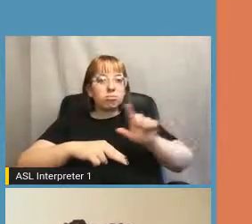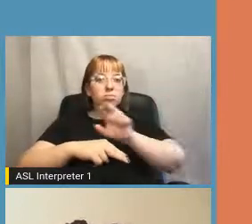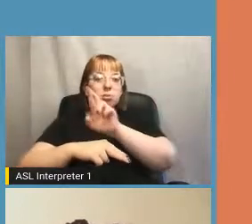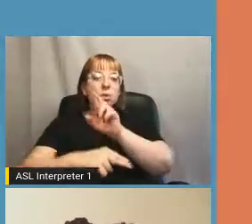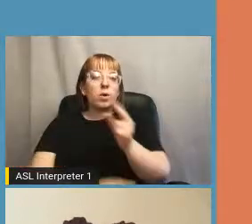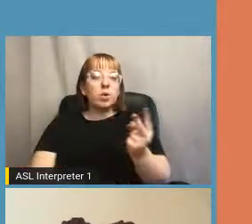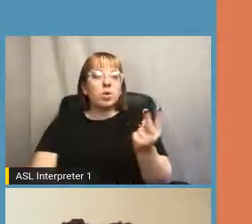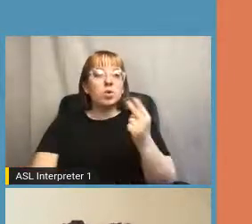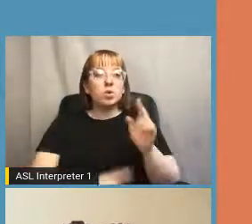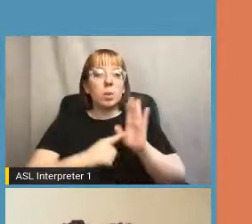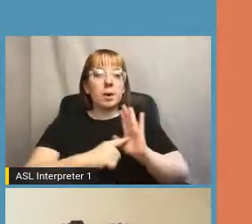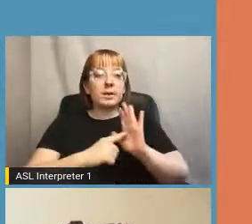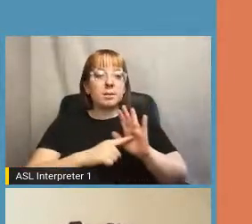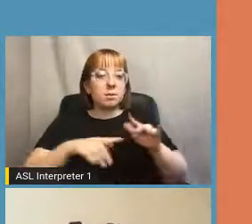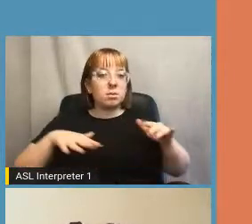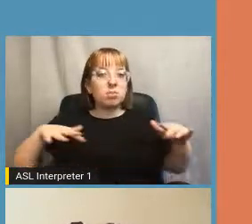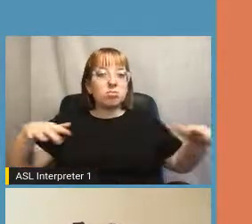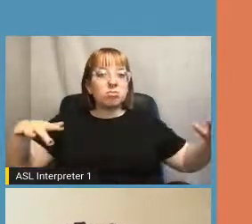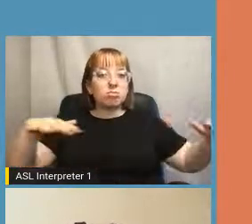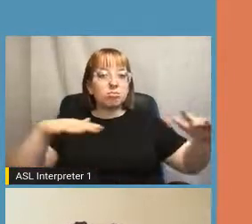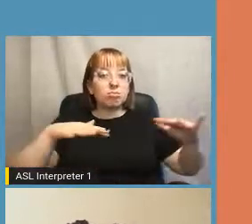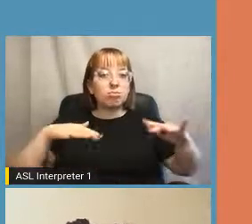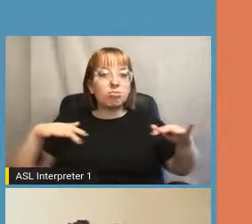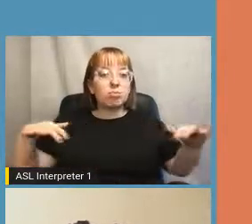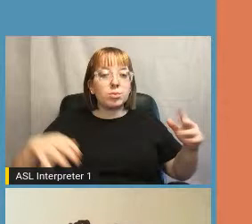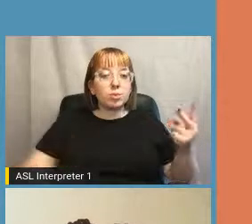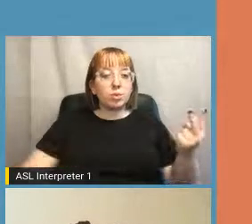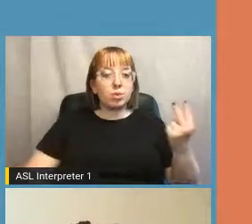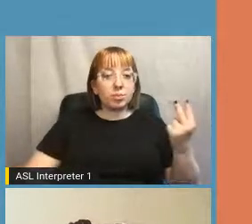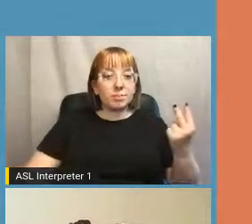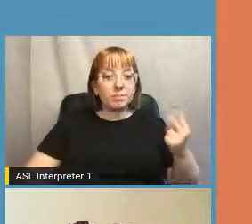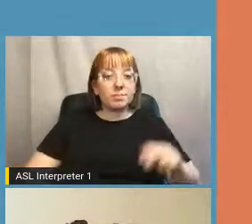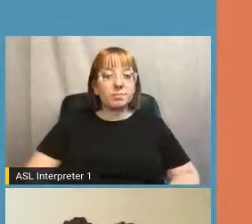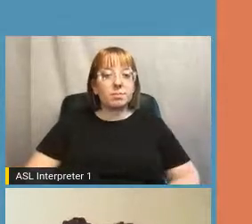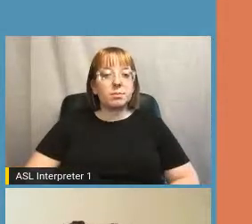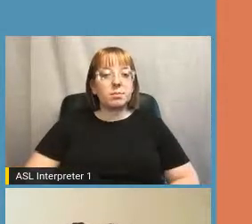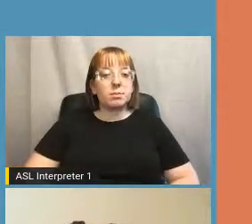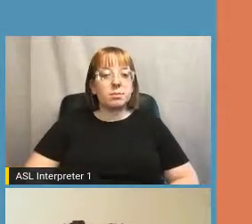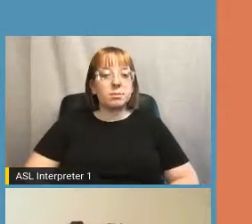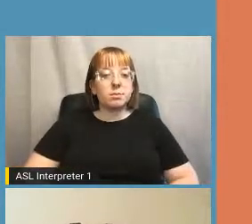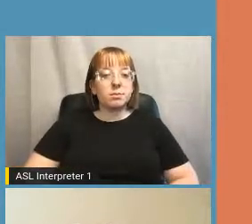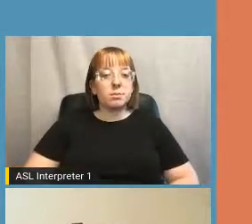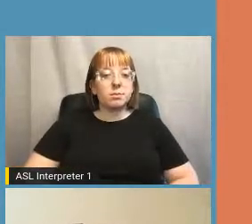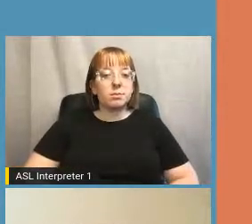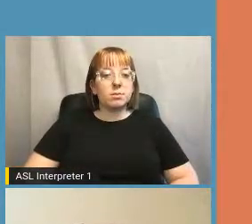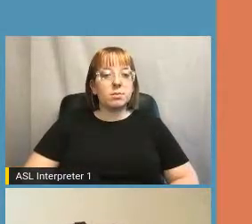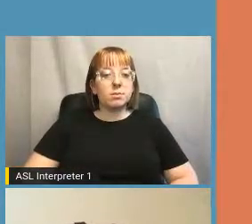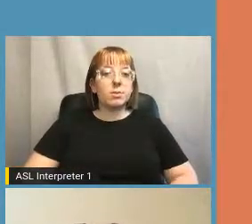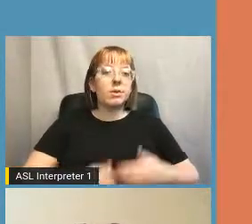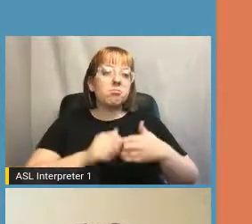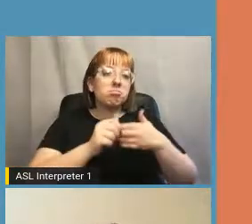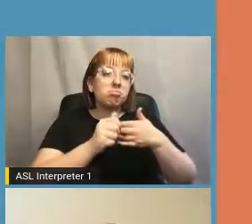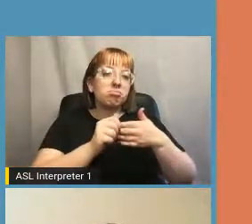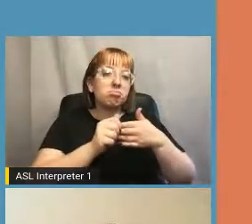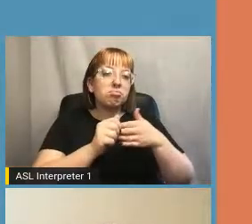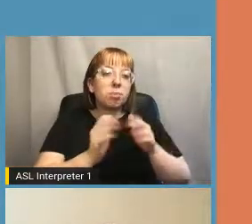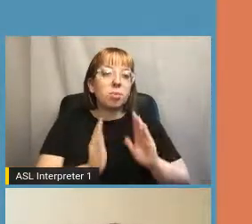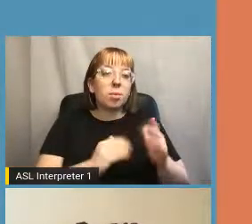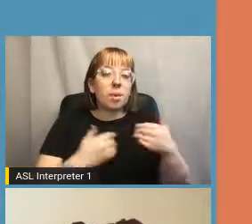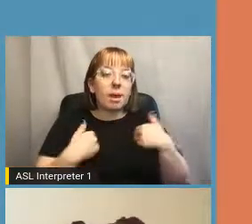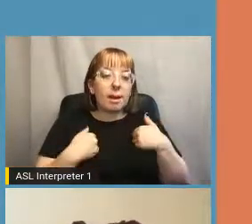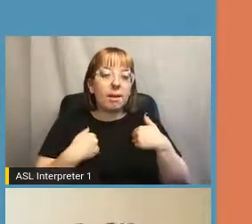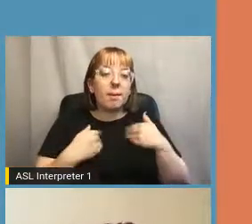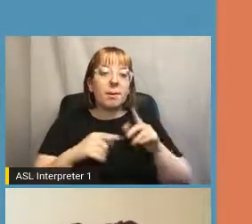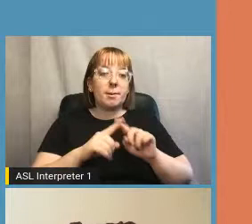exhibition areas or two simulations. For each. So there was like a loose plan that I work with, but that was created